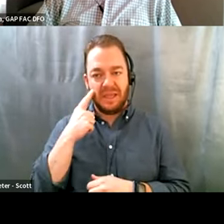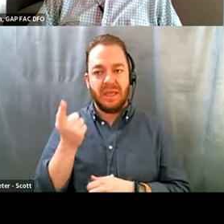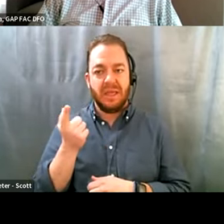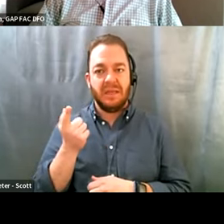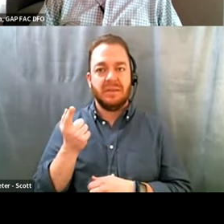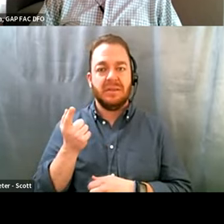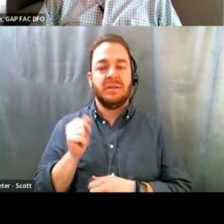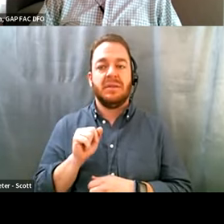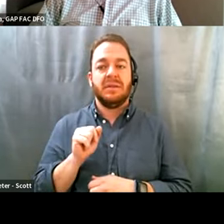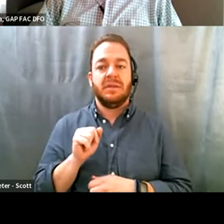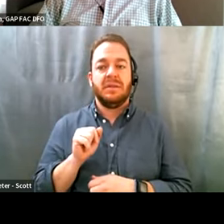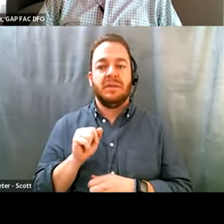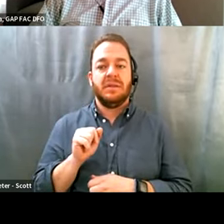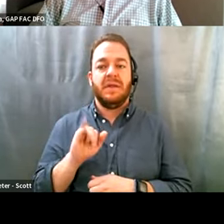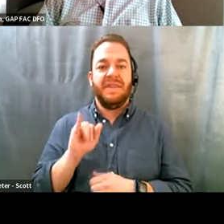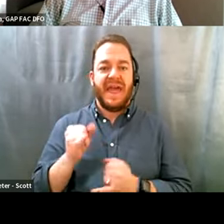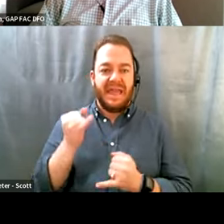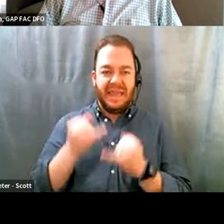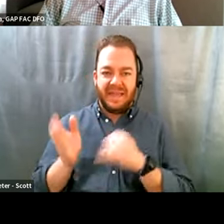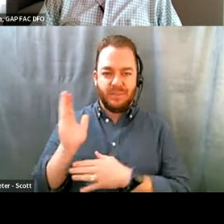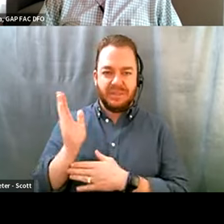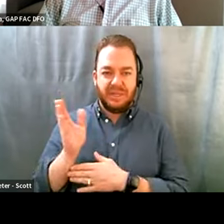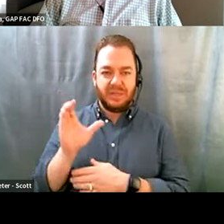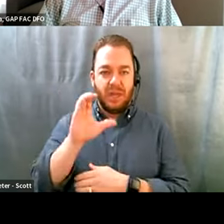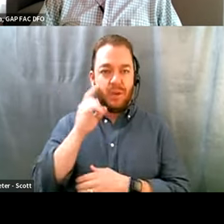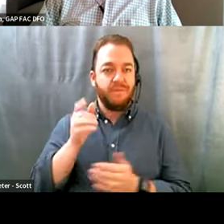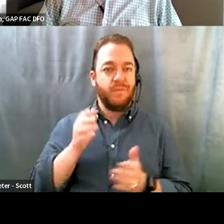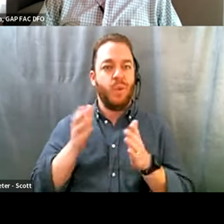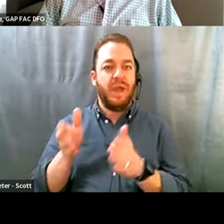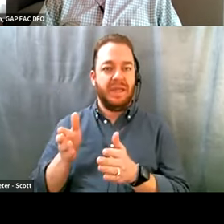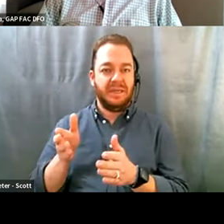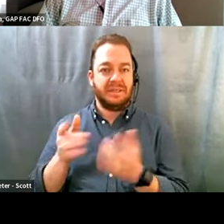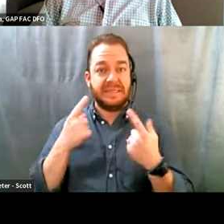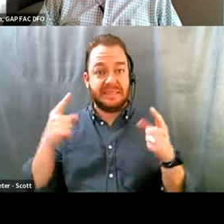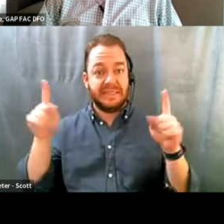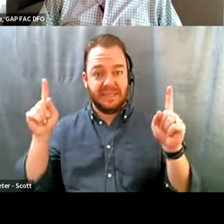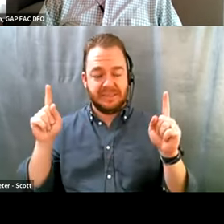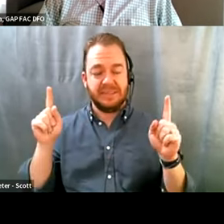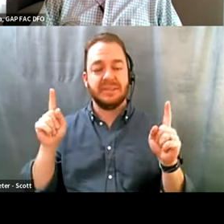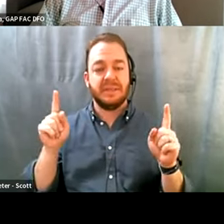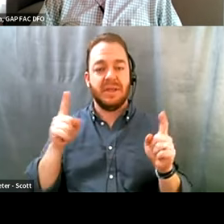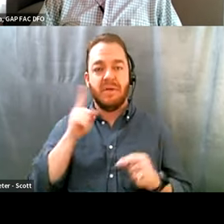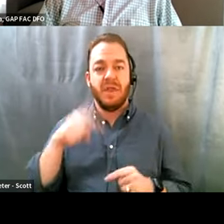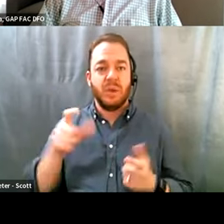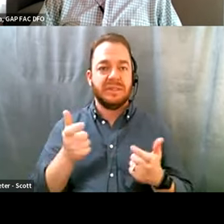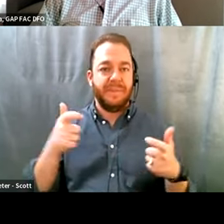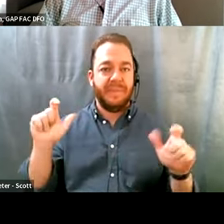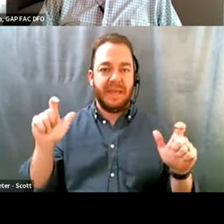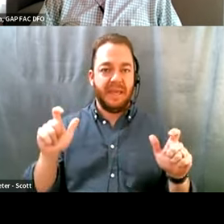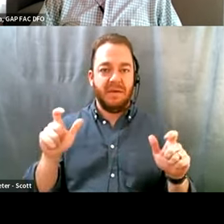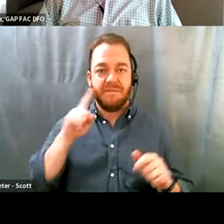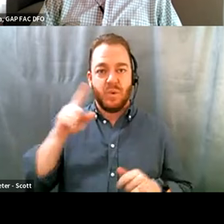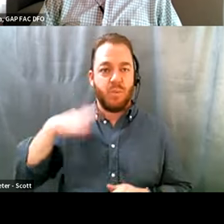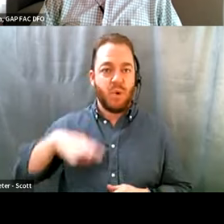off of the last presentation, looking for ways and successes of those big